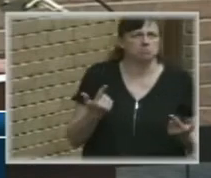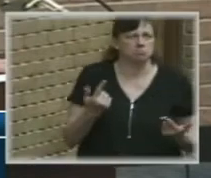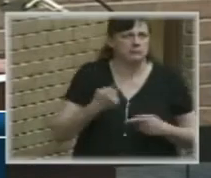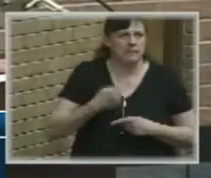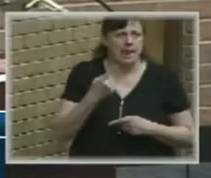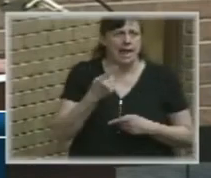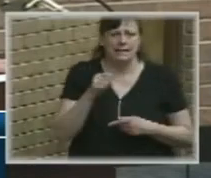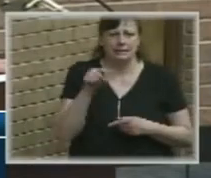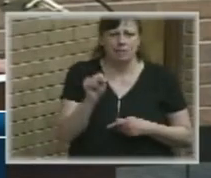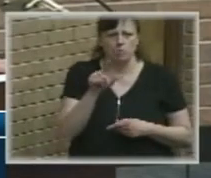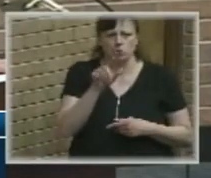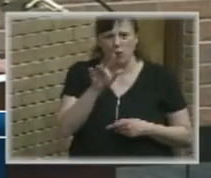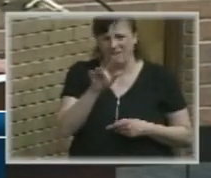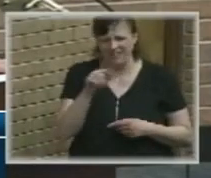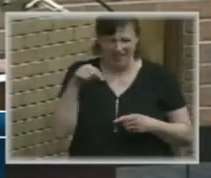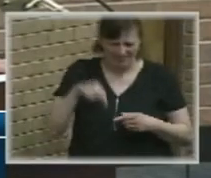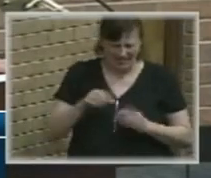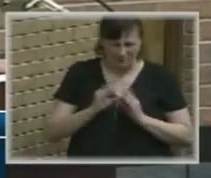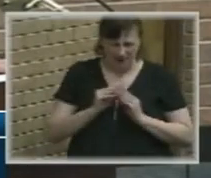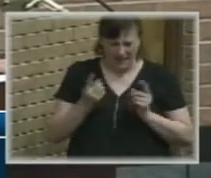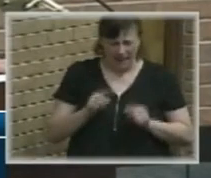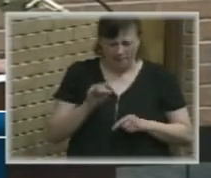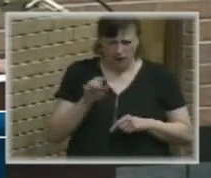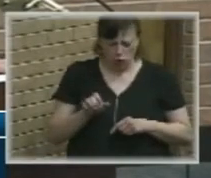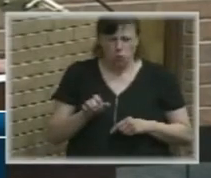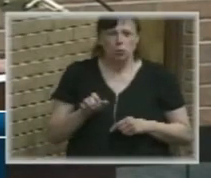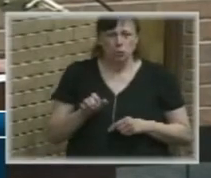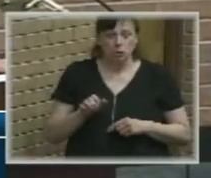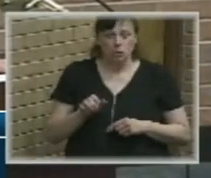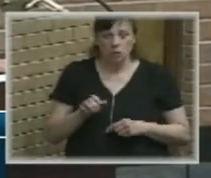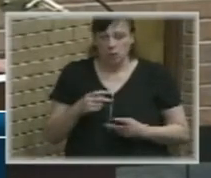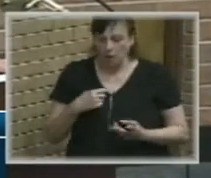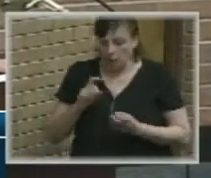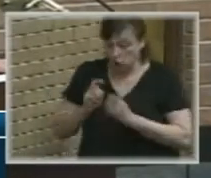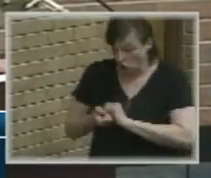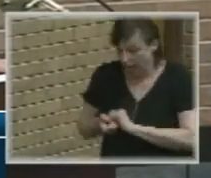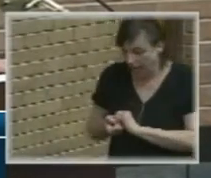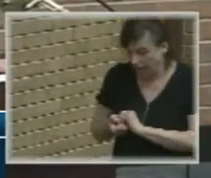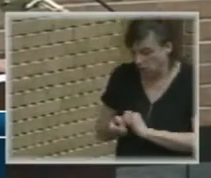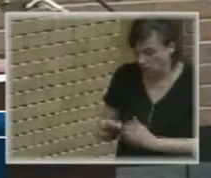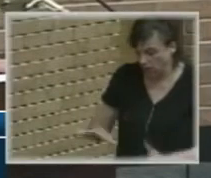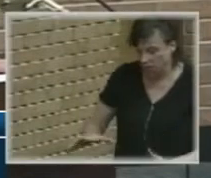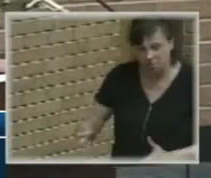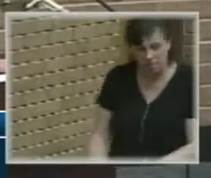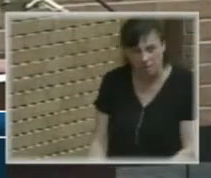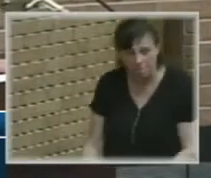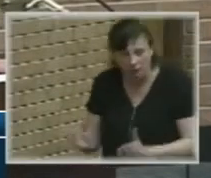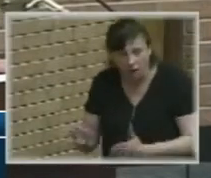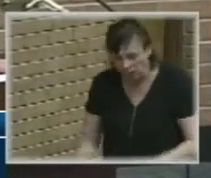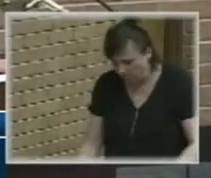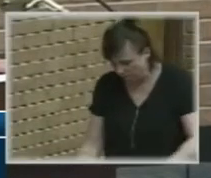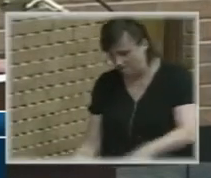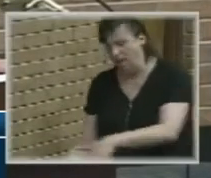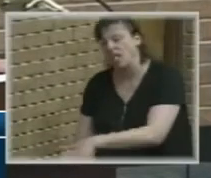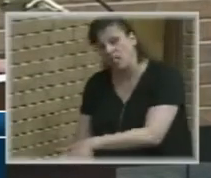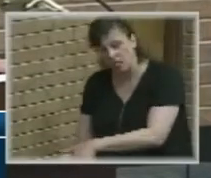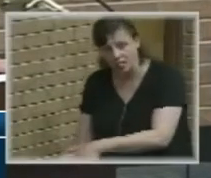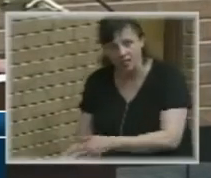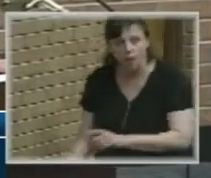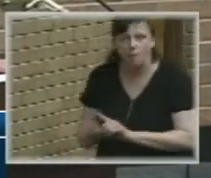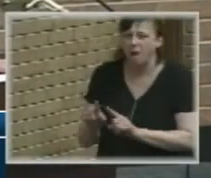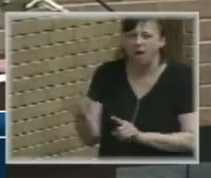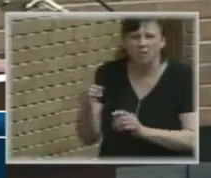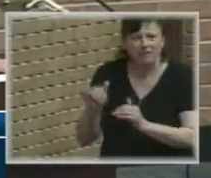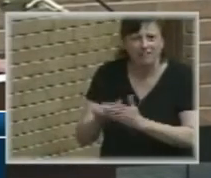September 25th. I noticed they made a change. The buckets fell over, so they stuck a piece of wood holding up the piece of PVC. He's done nothing